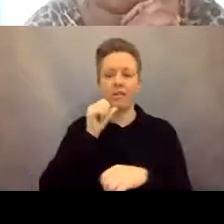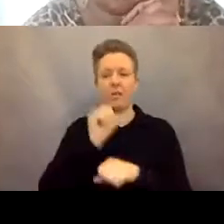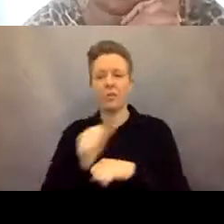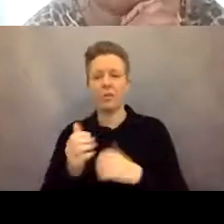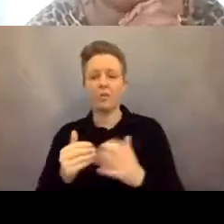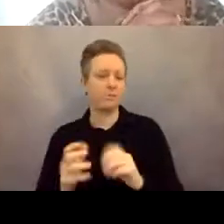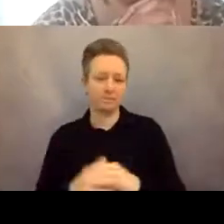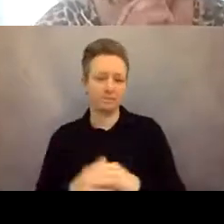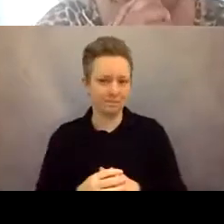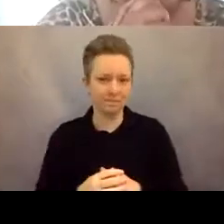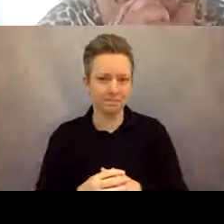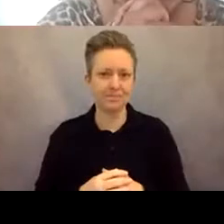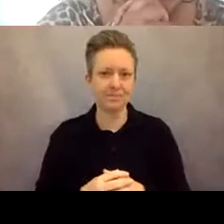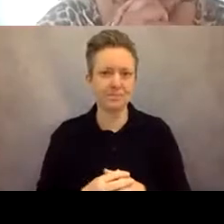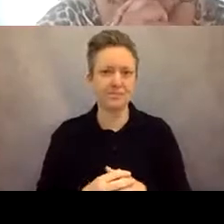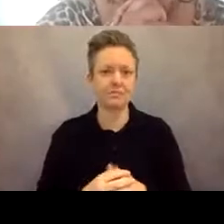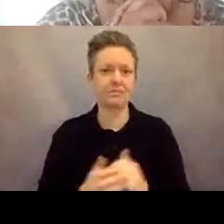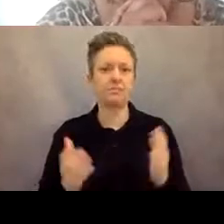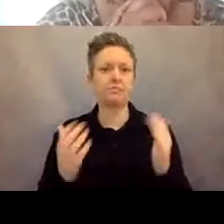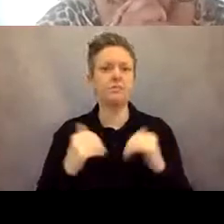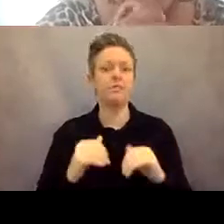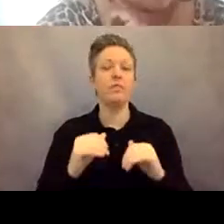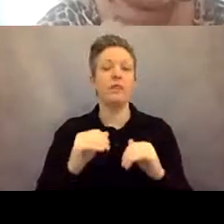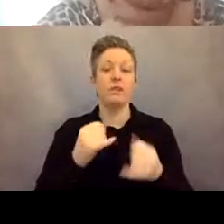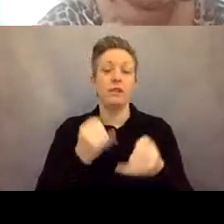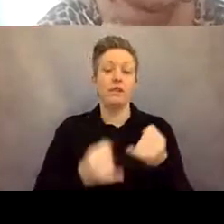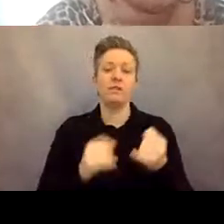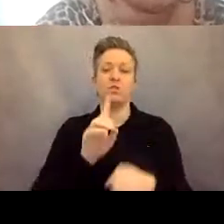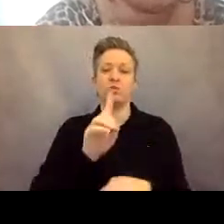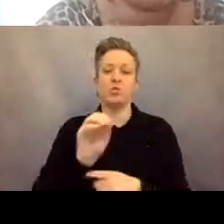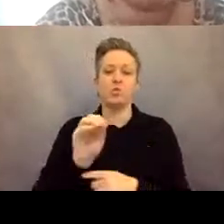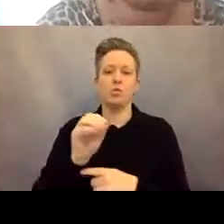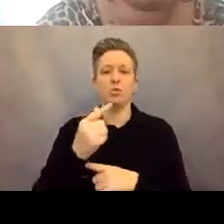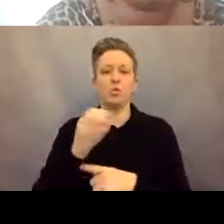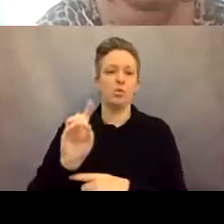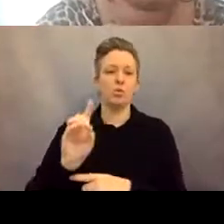need to be rescued. They need to be supported, and they need to have